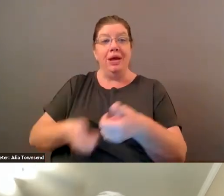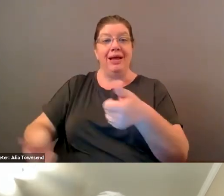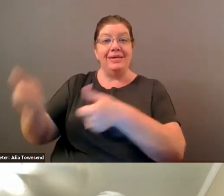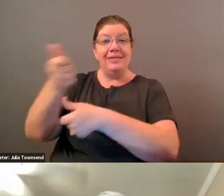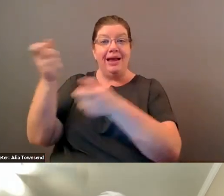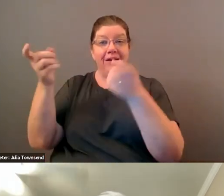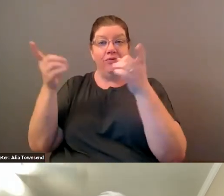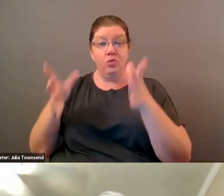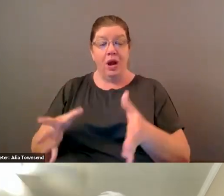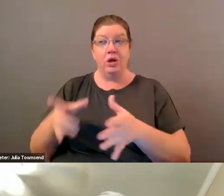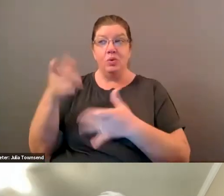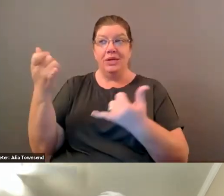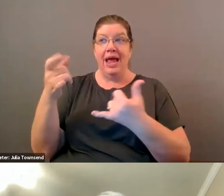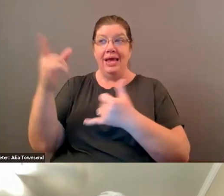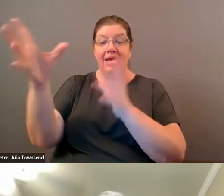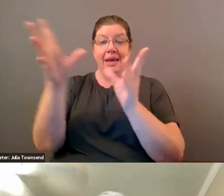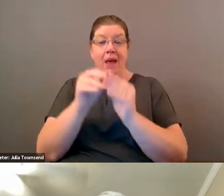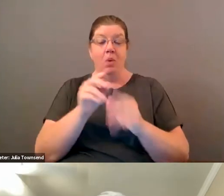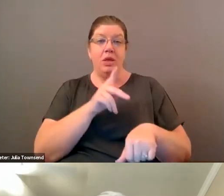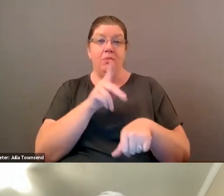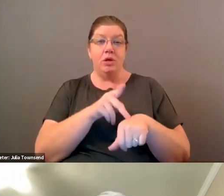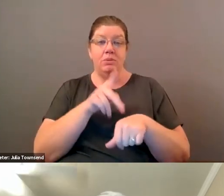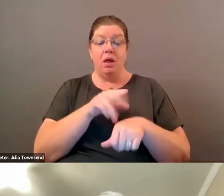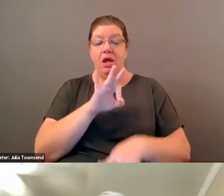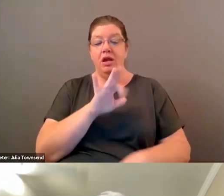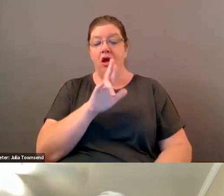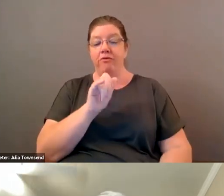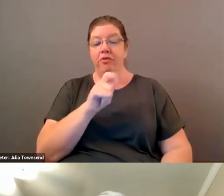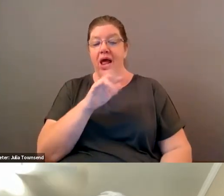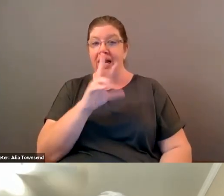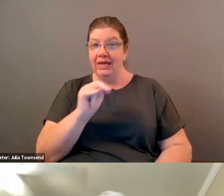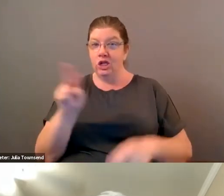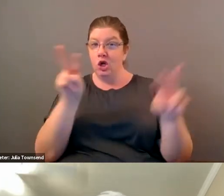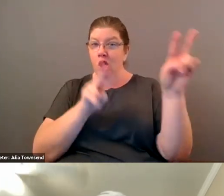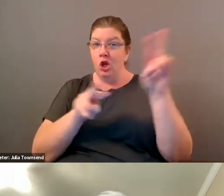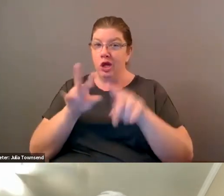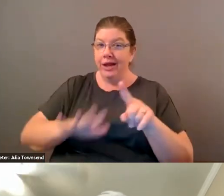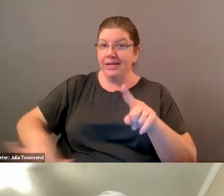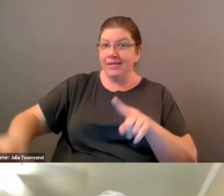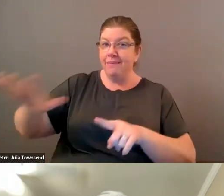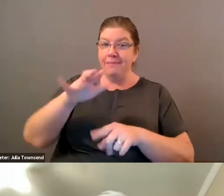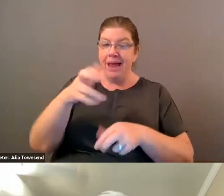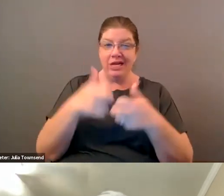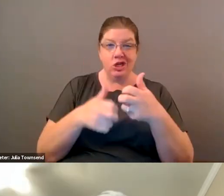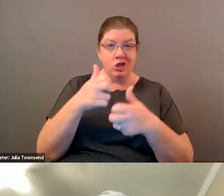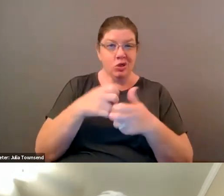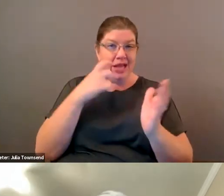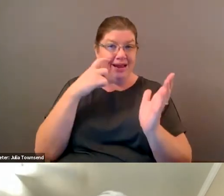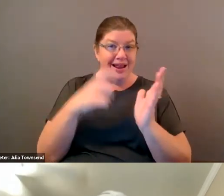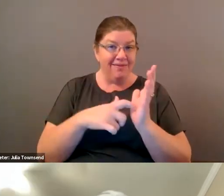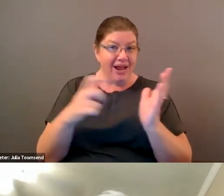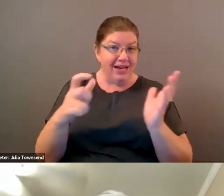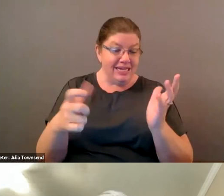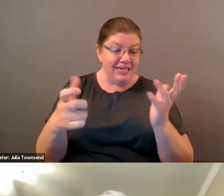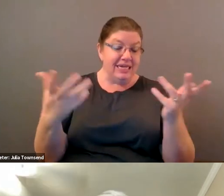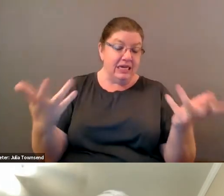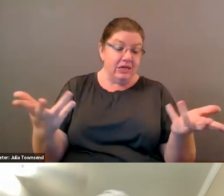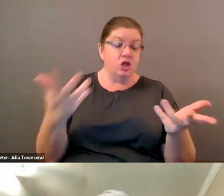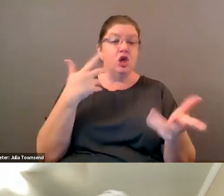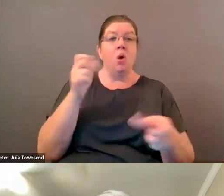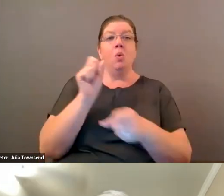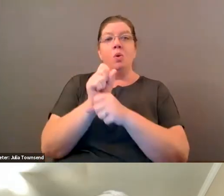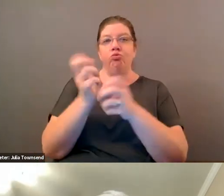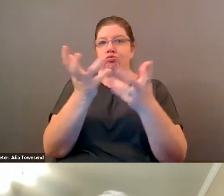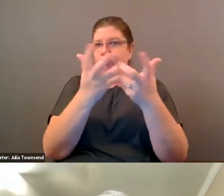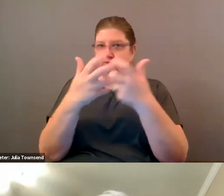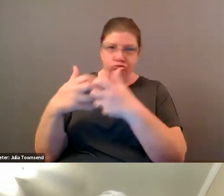with the principal at Franklin to look at some of the space issues that they have identified as a need. And so we're working out